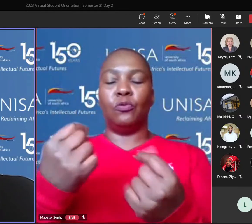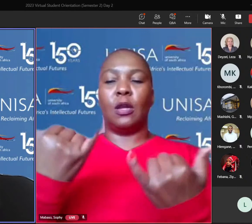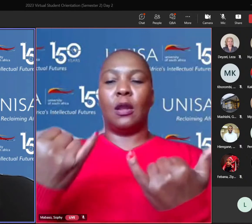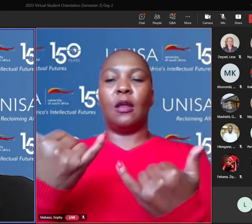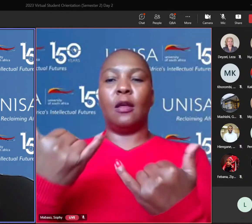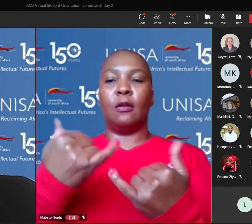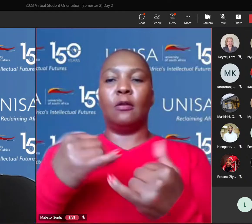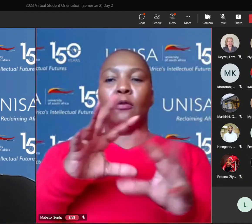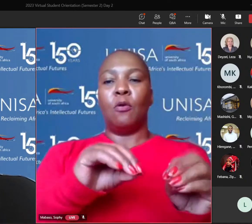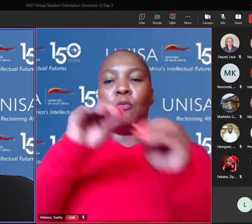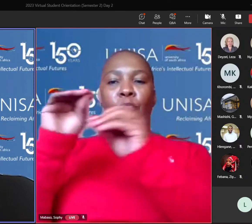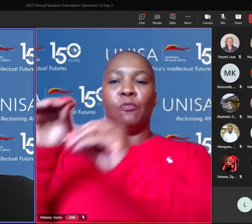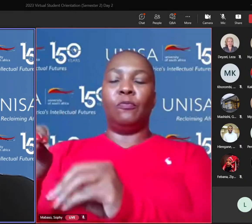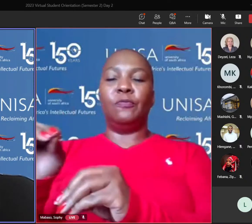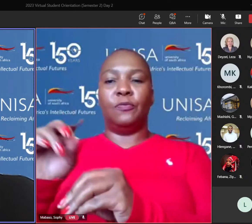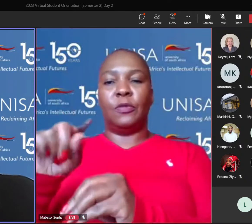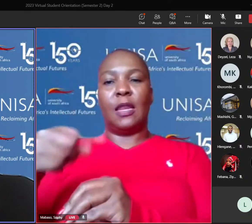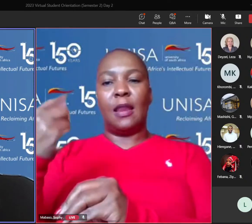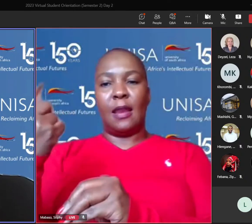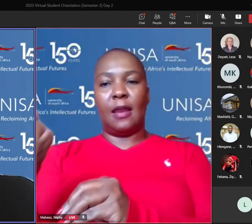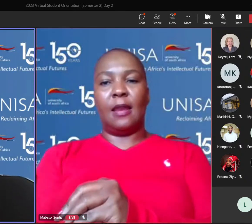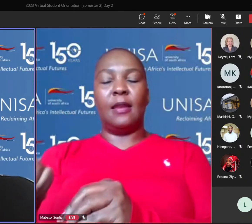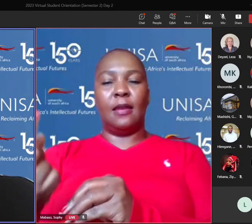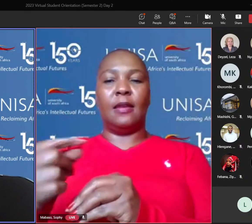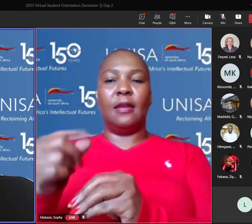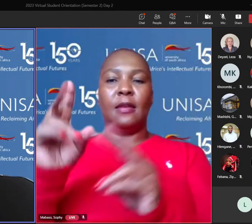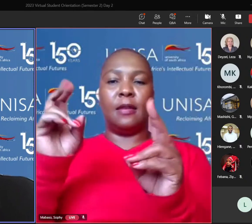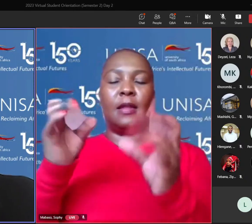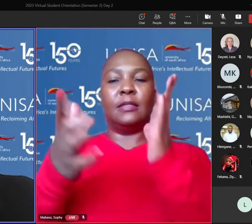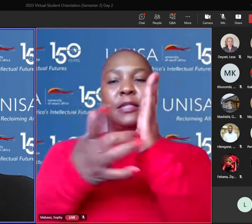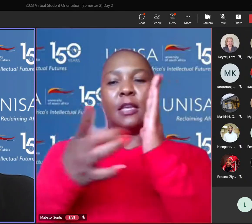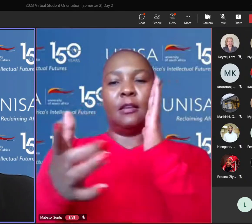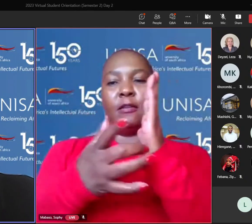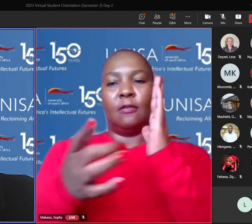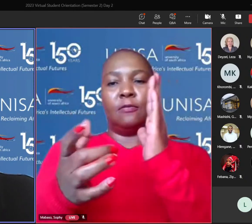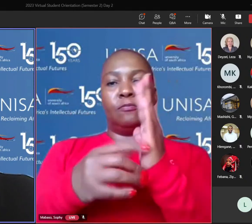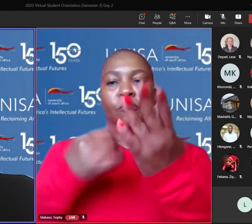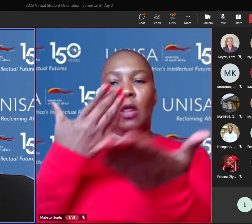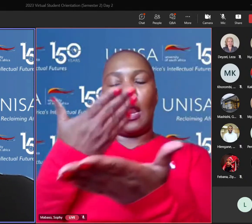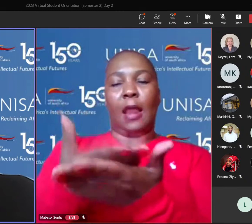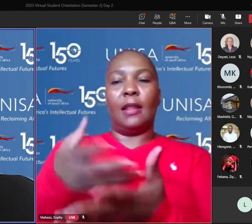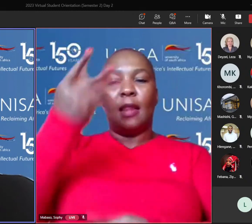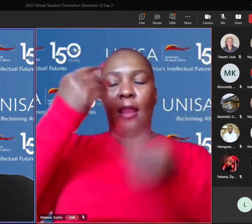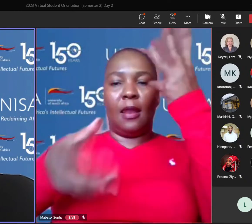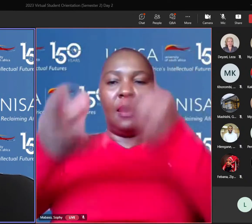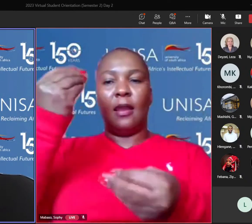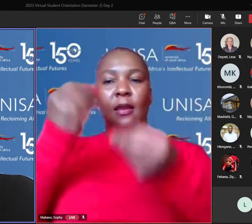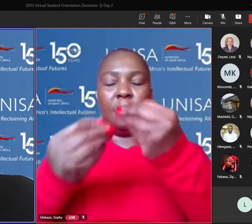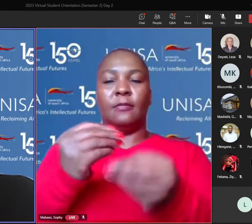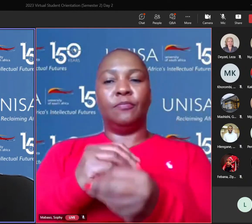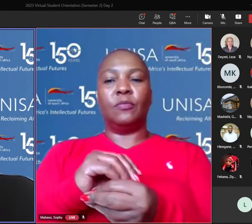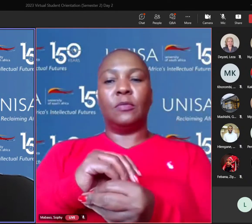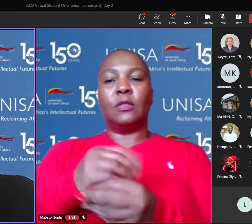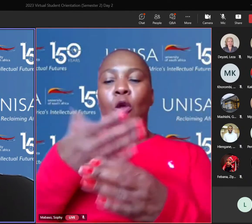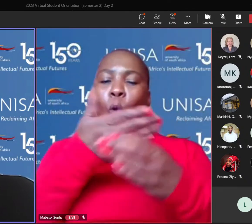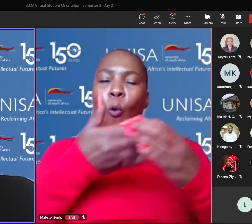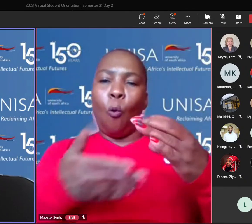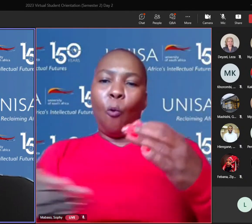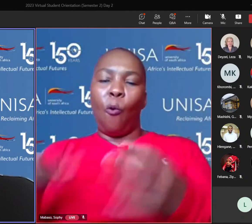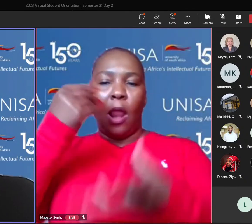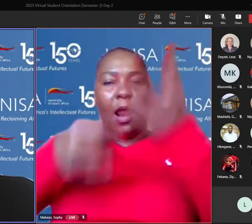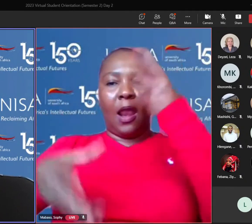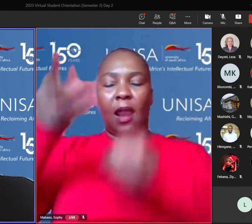next item, which is the technology enhanced learning, which is basically a whole learning management system, and it's just